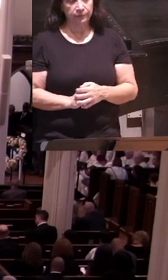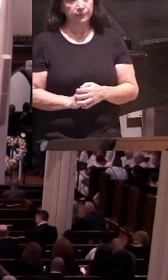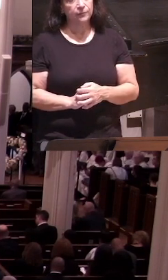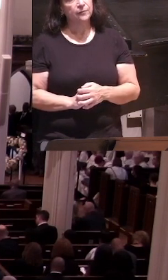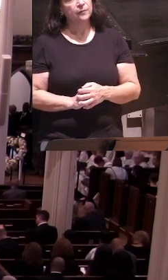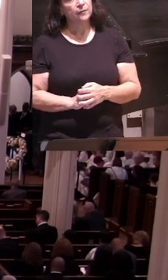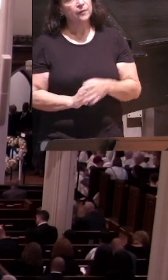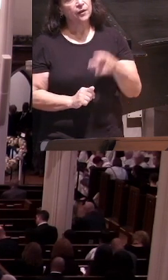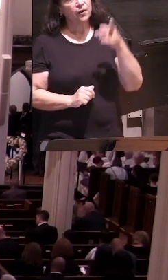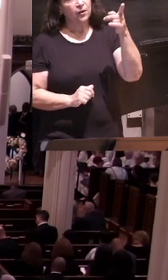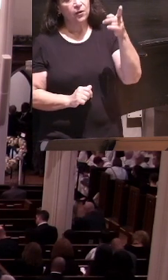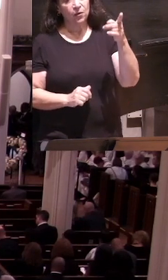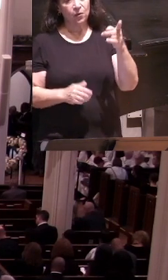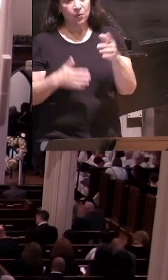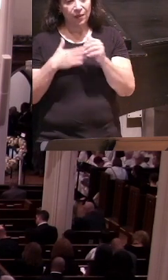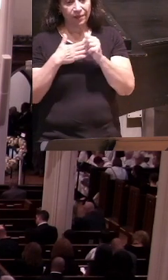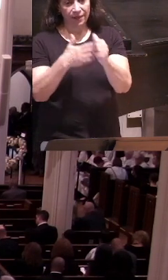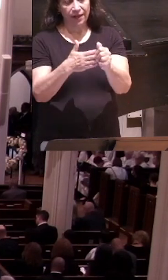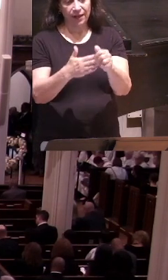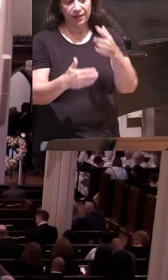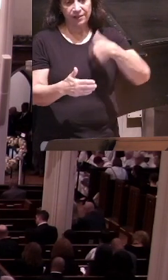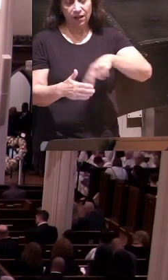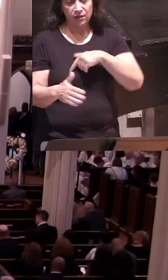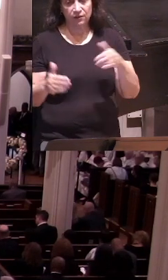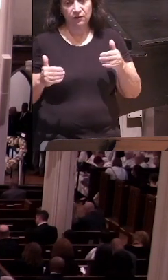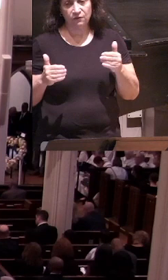who leads us forward.